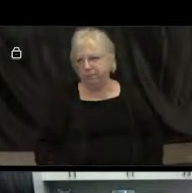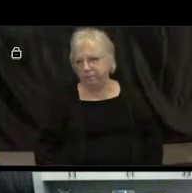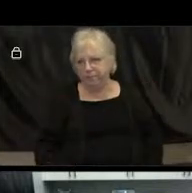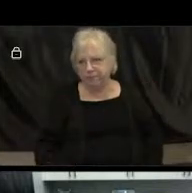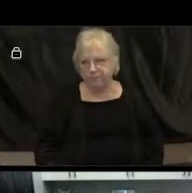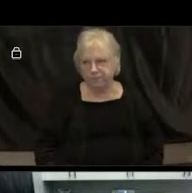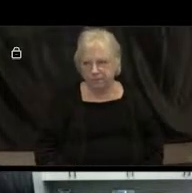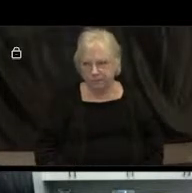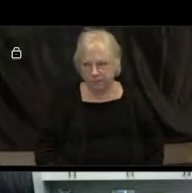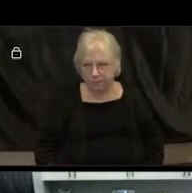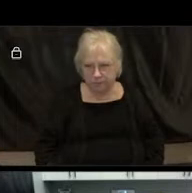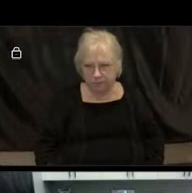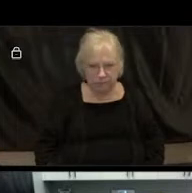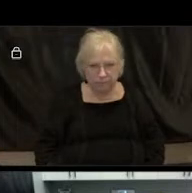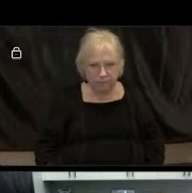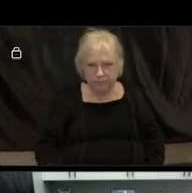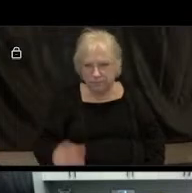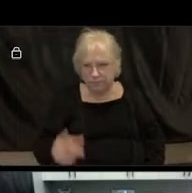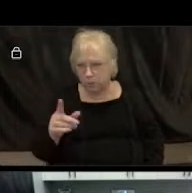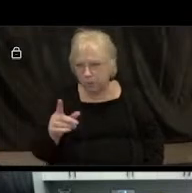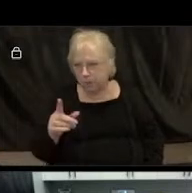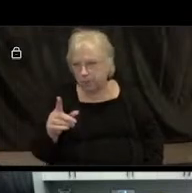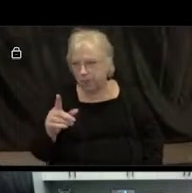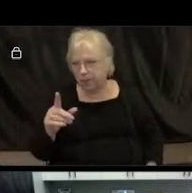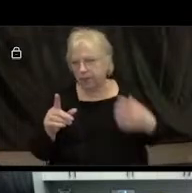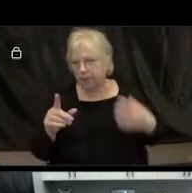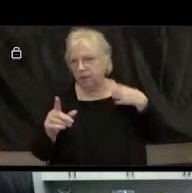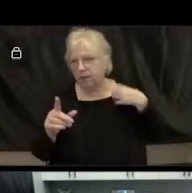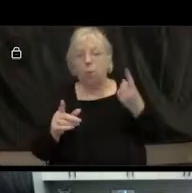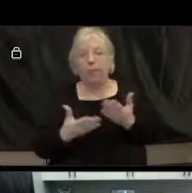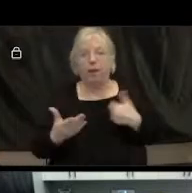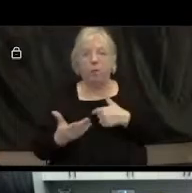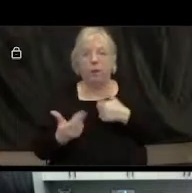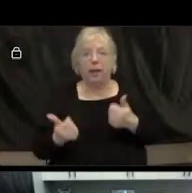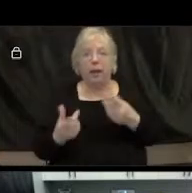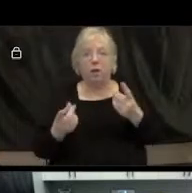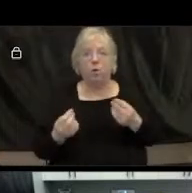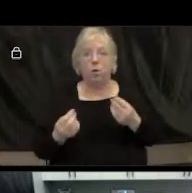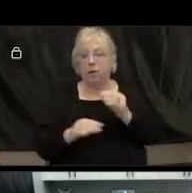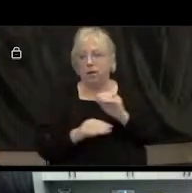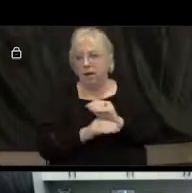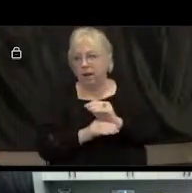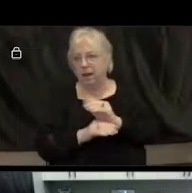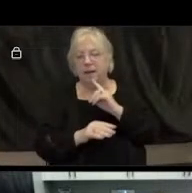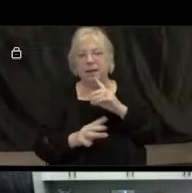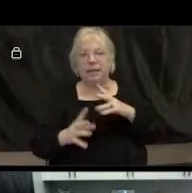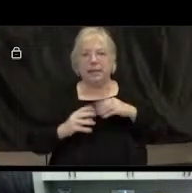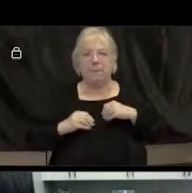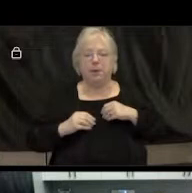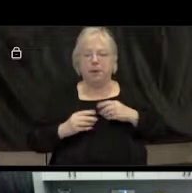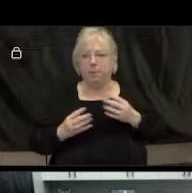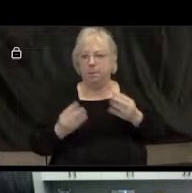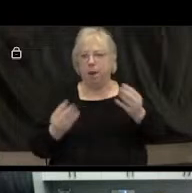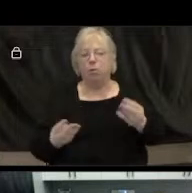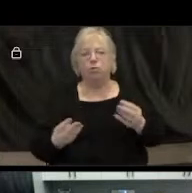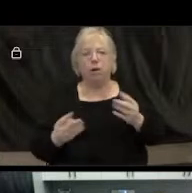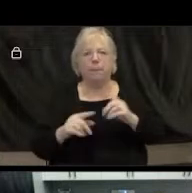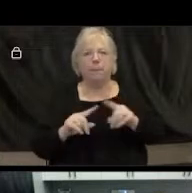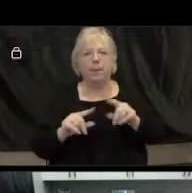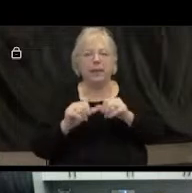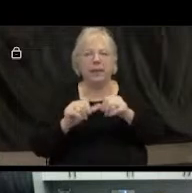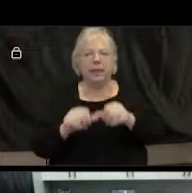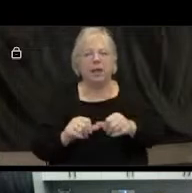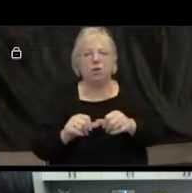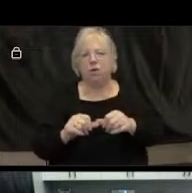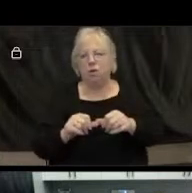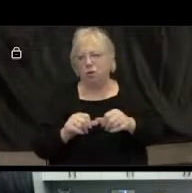steer the conversation a little bit, I do think that one thing we can do tonight is accept a motion as to whether we will continue to have these